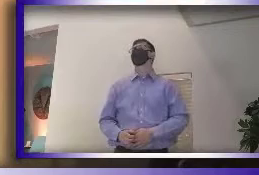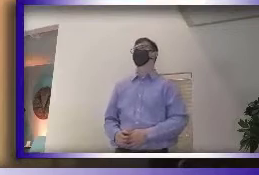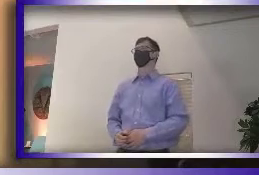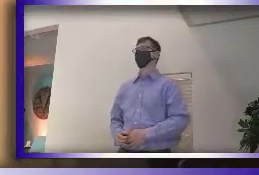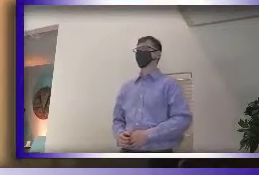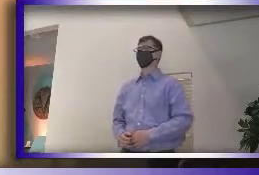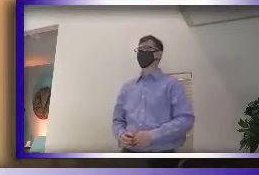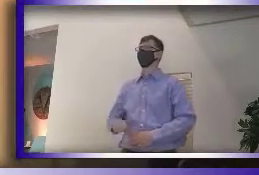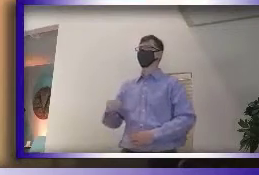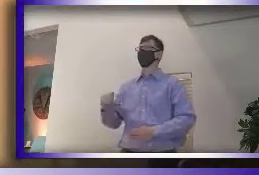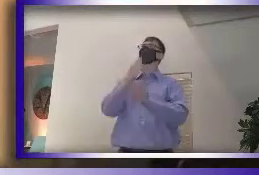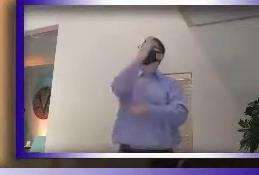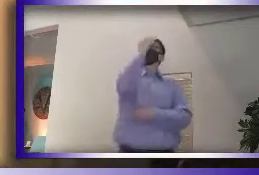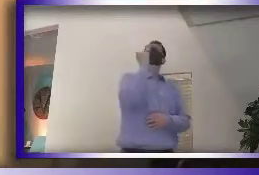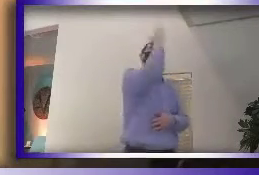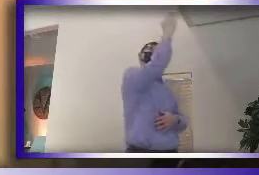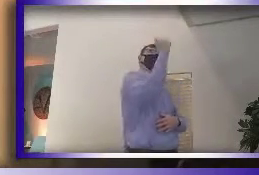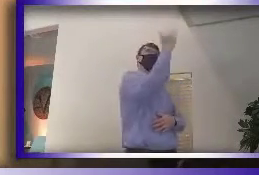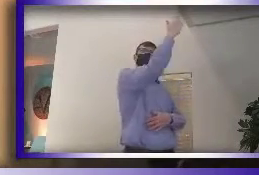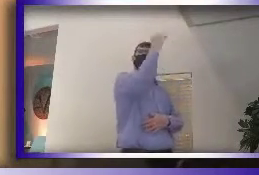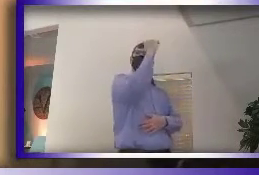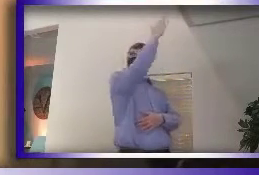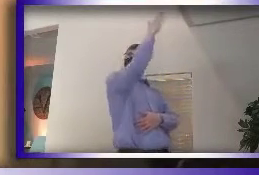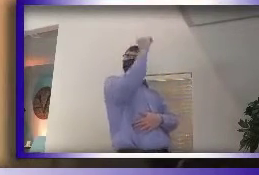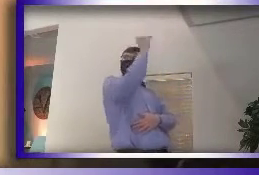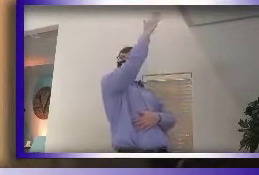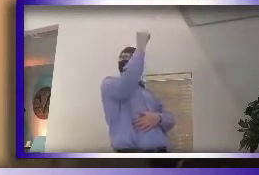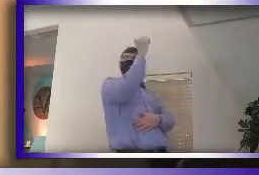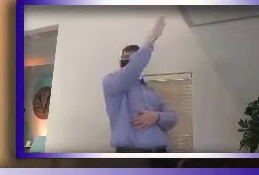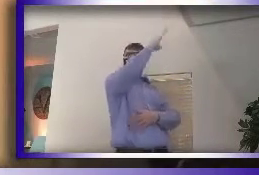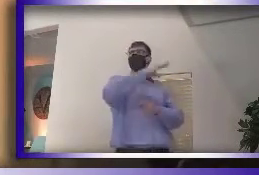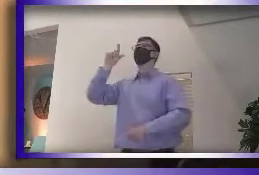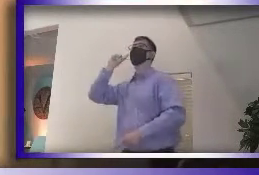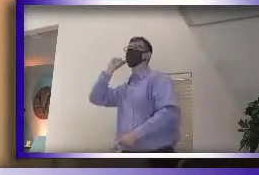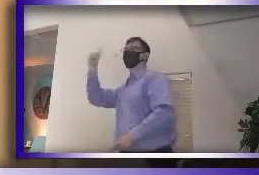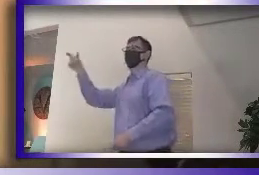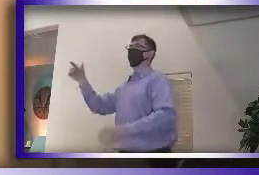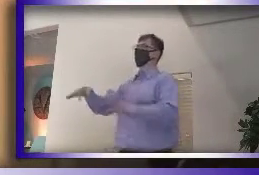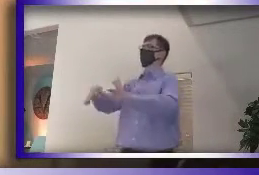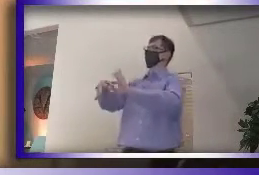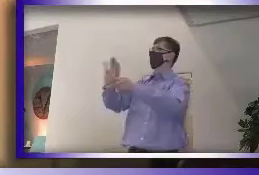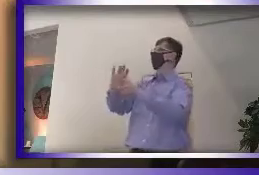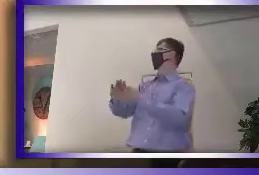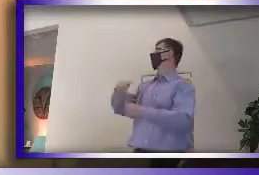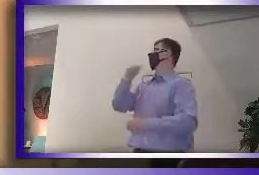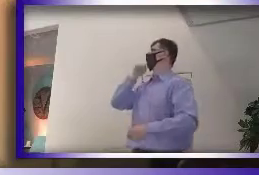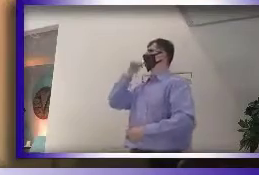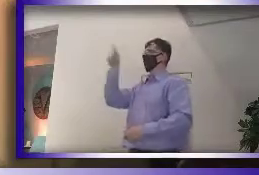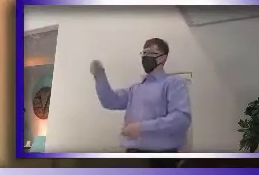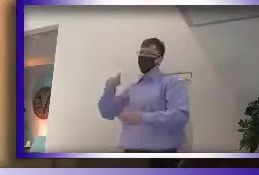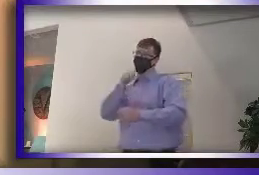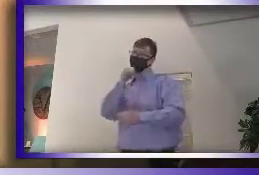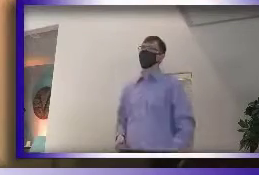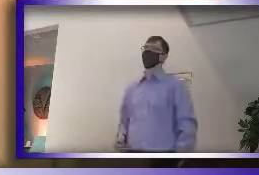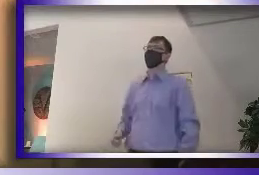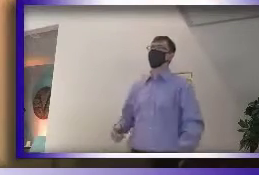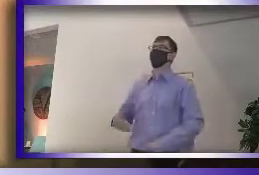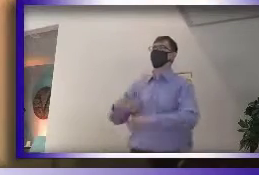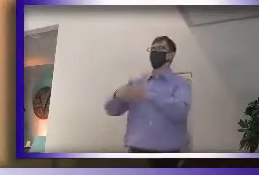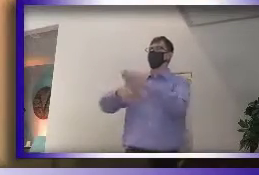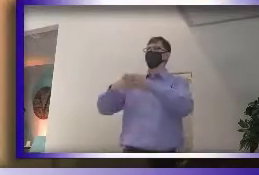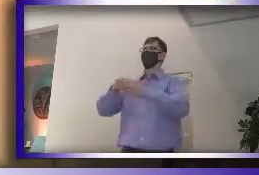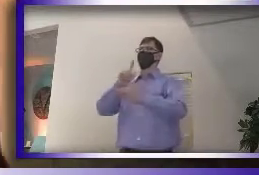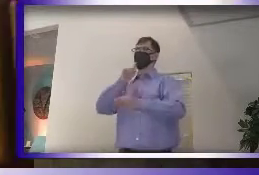But we can make it a spiritual practice. And so I invite you today to think about